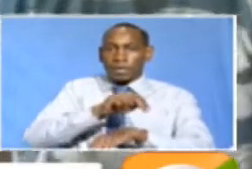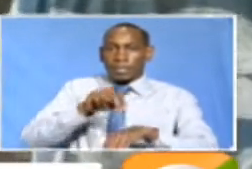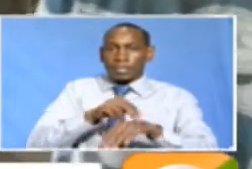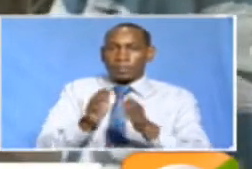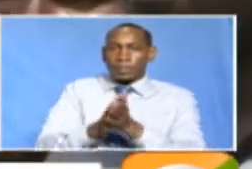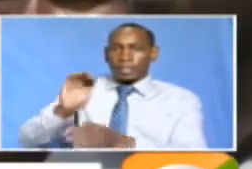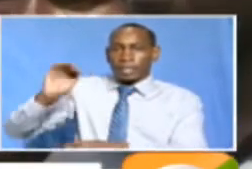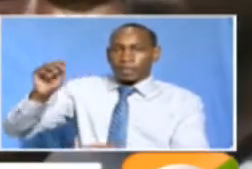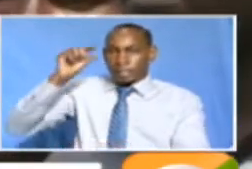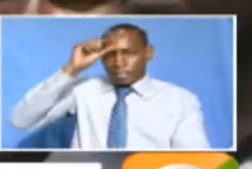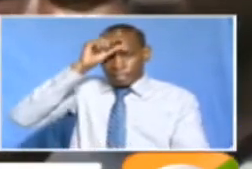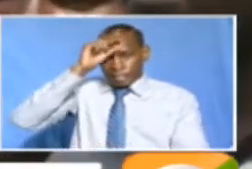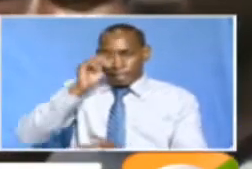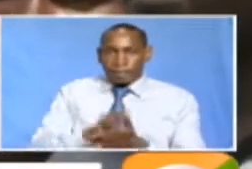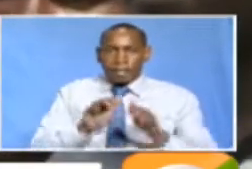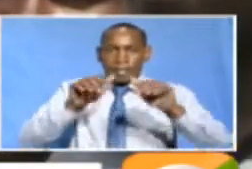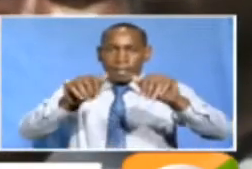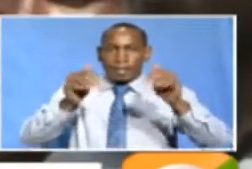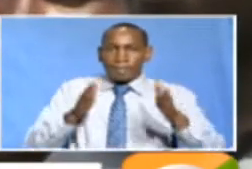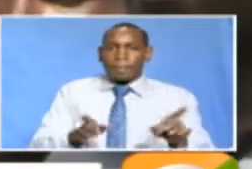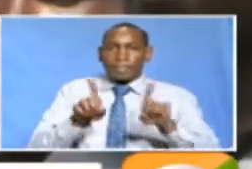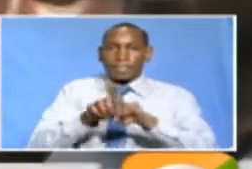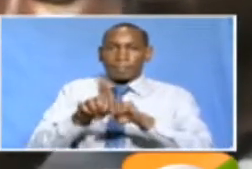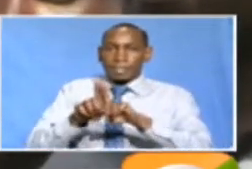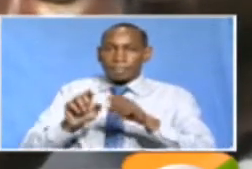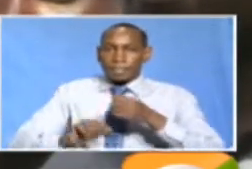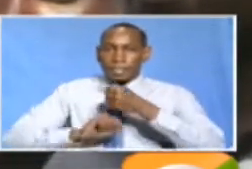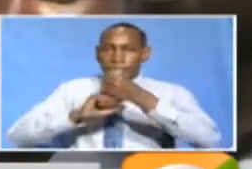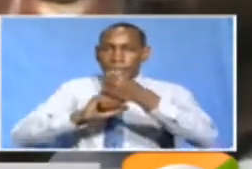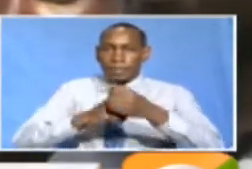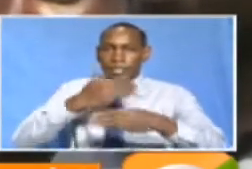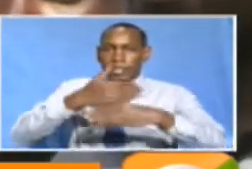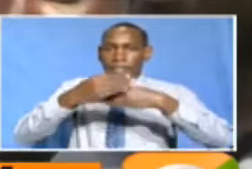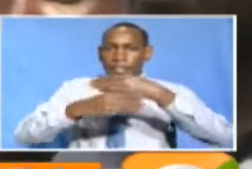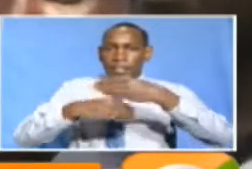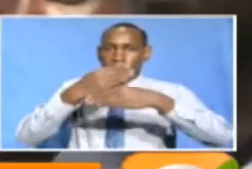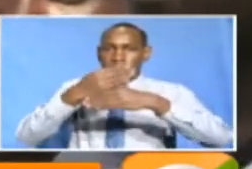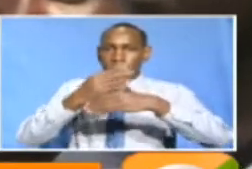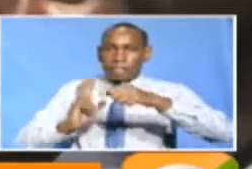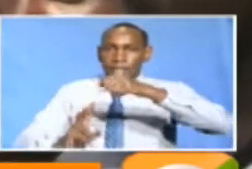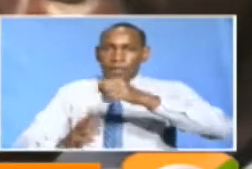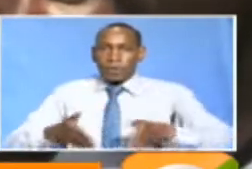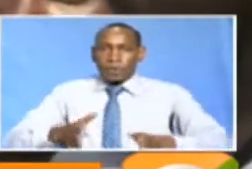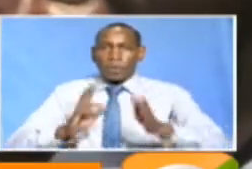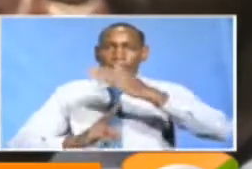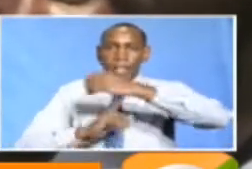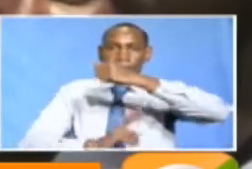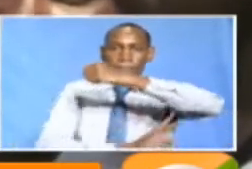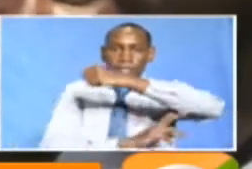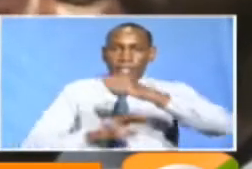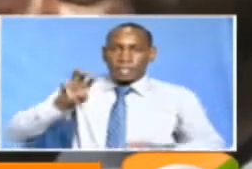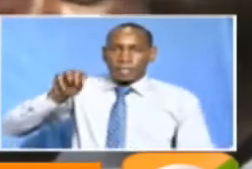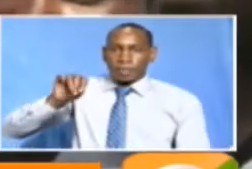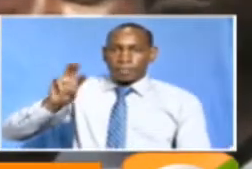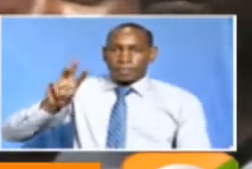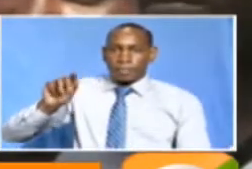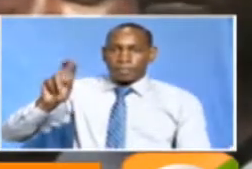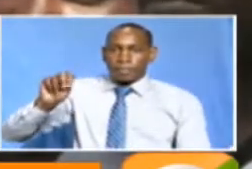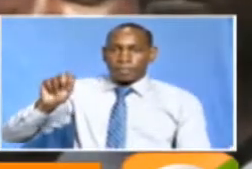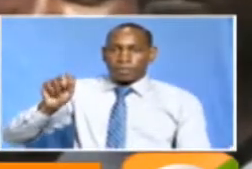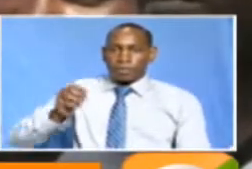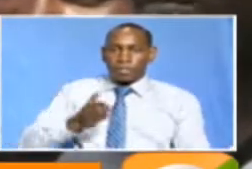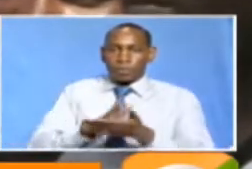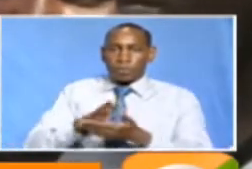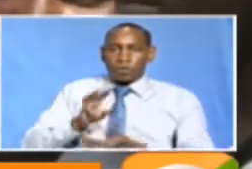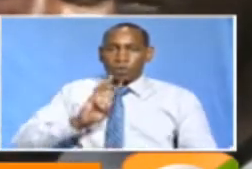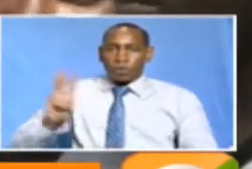county governments. Farmers have also endorsed the construction of a weighbridge within Miwani by West Kenya,